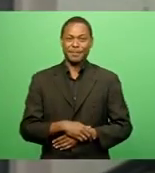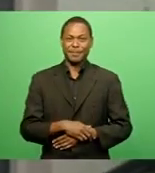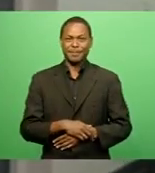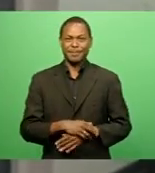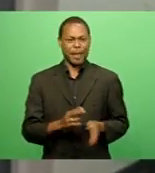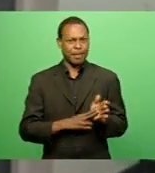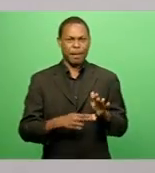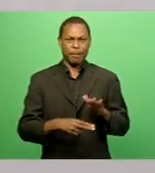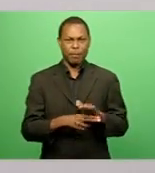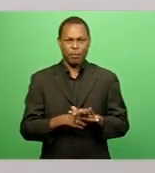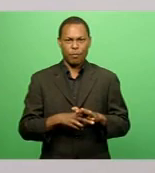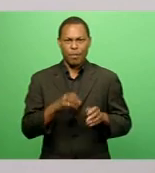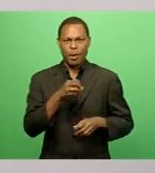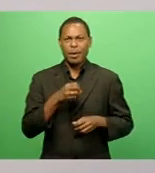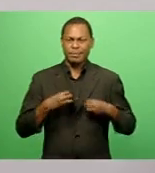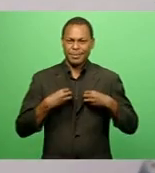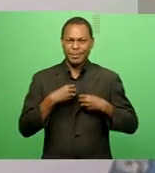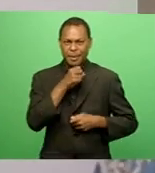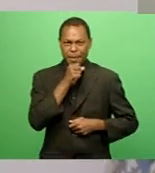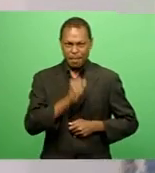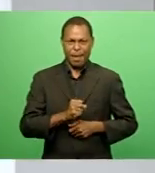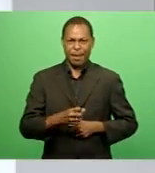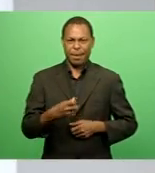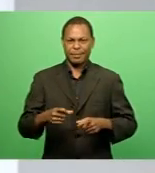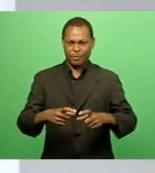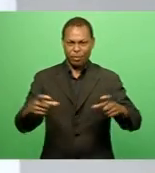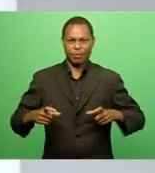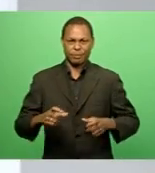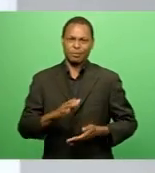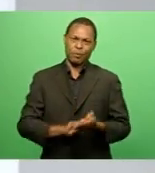And Navua businessman faces new charges.